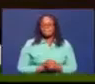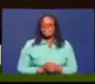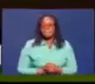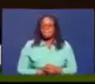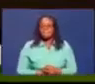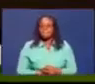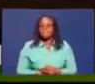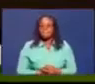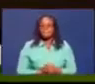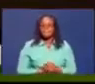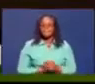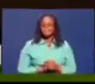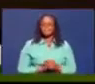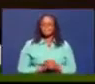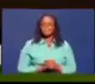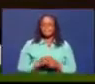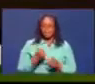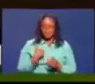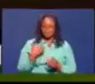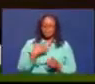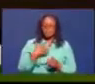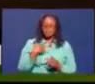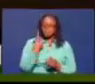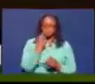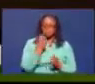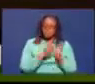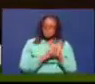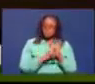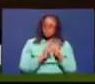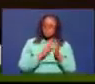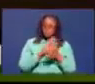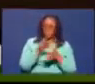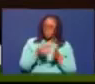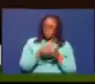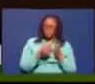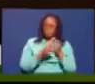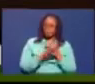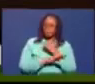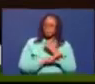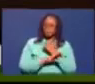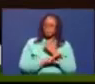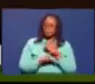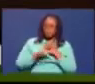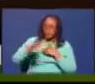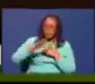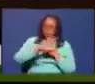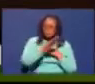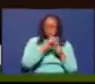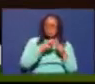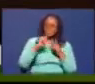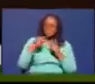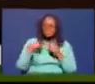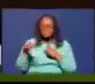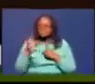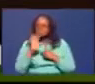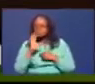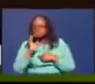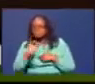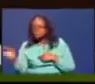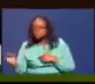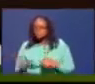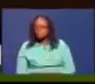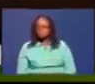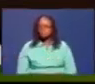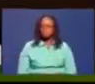There are people who represent the whole counties, and I'm not hearing them. Not, they're not making requests. So who do they represent then?